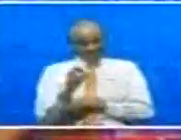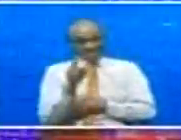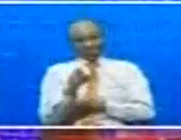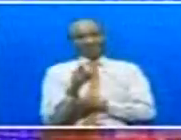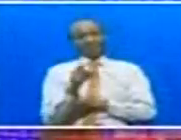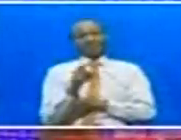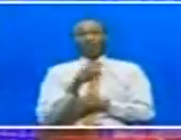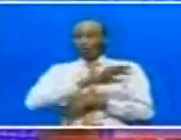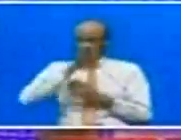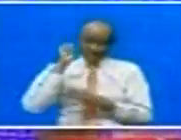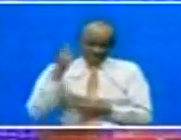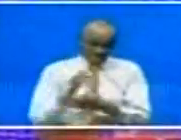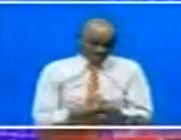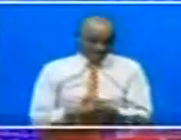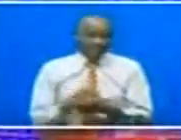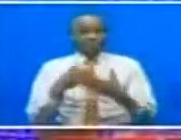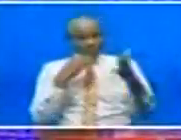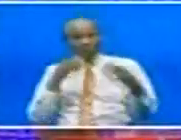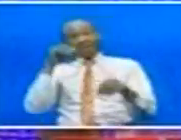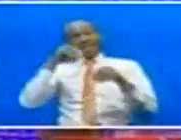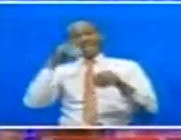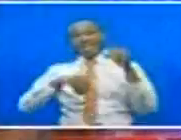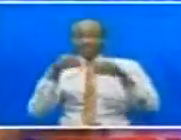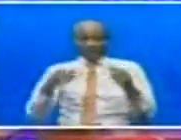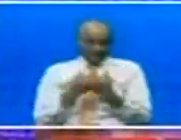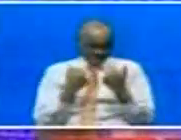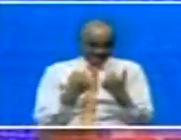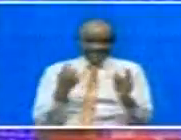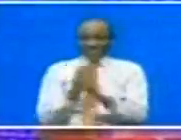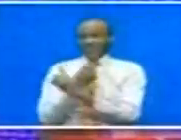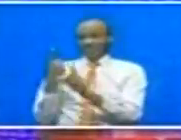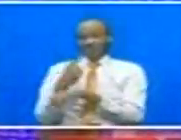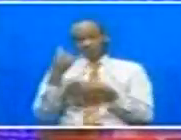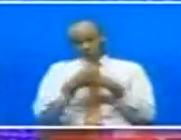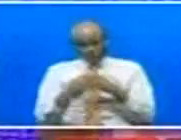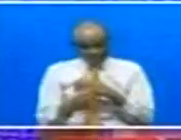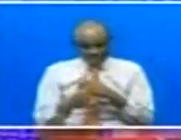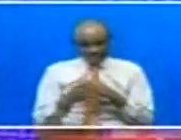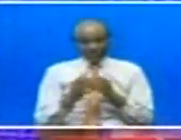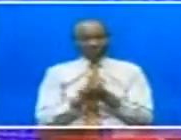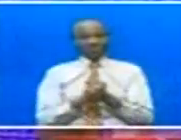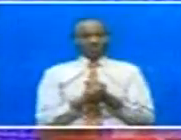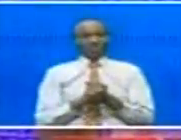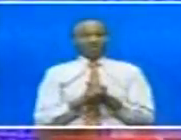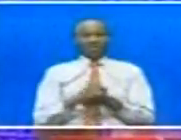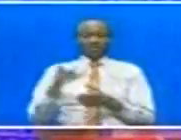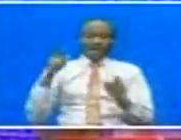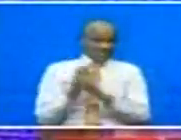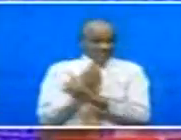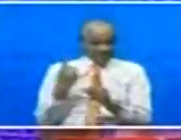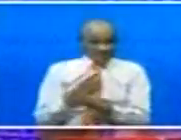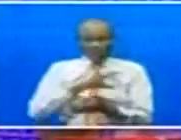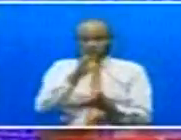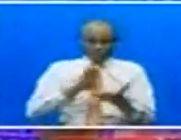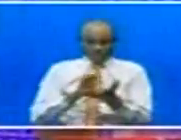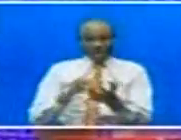in the entire country before elections are held in every constituency. So you don't have 100%